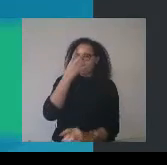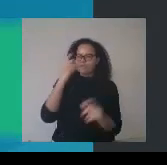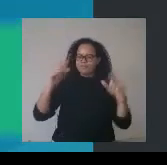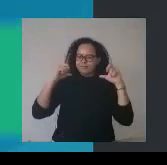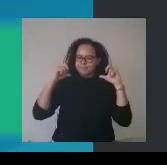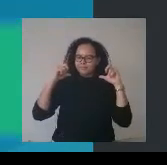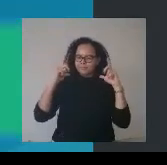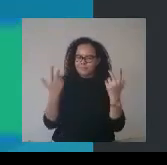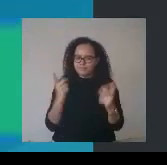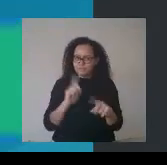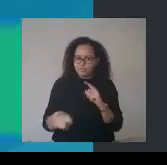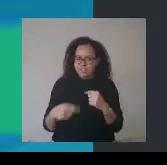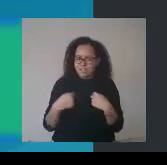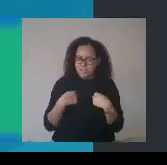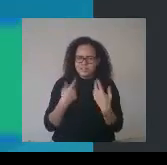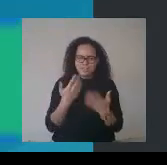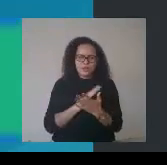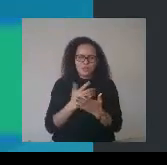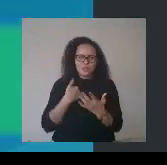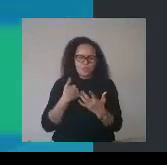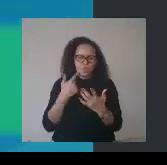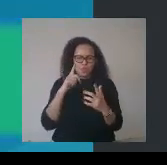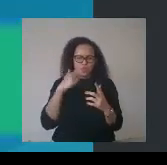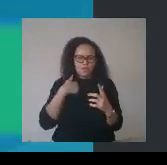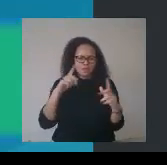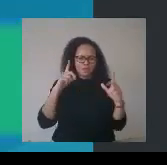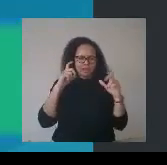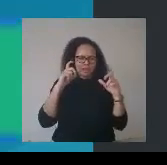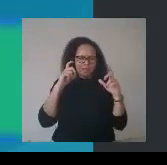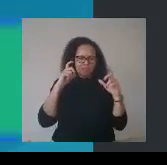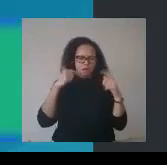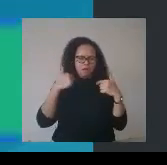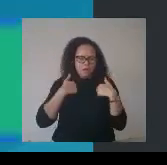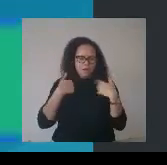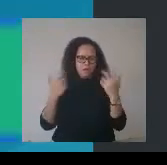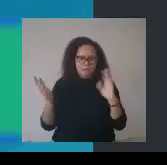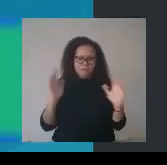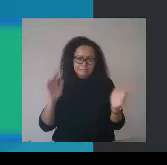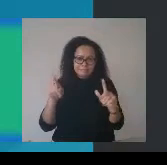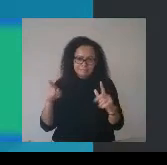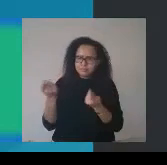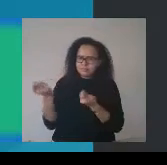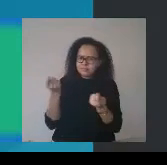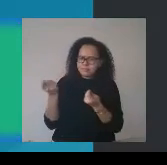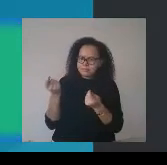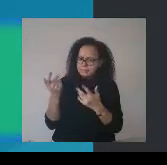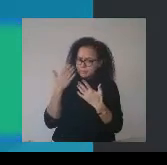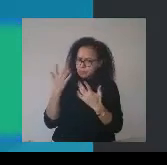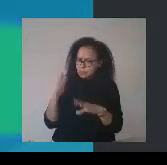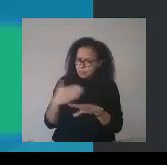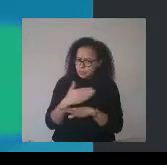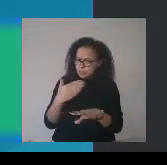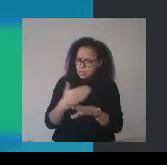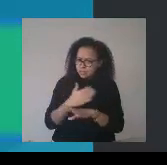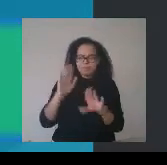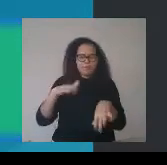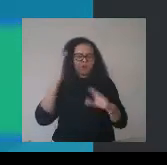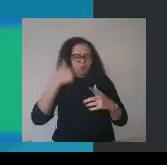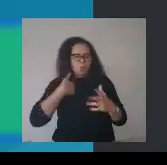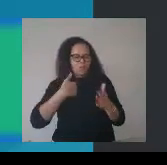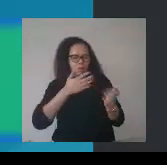Anyway, don't know what I can't. Not sure why my camera isn't going. Moderator, any idea why it's not working? Don't worry, we'll deal with it. All right.